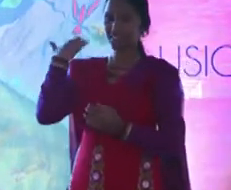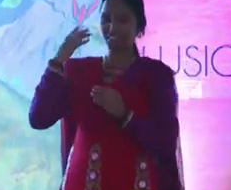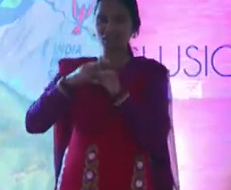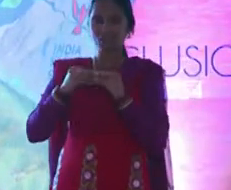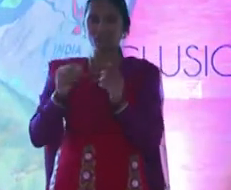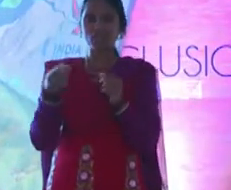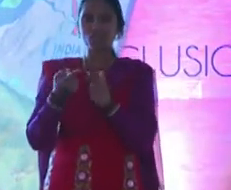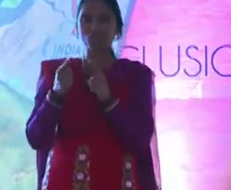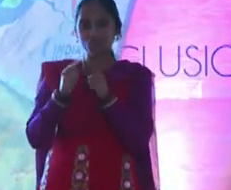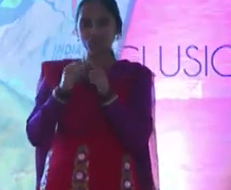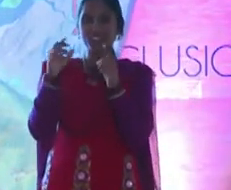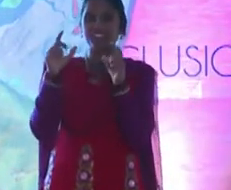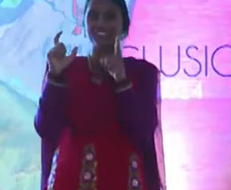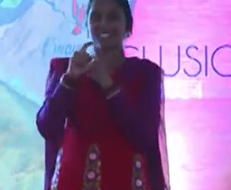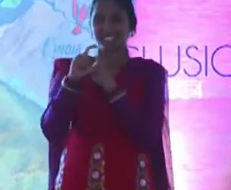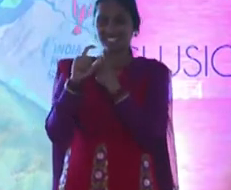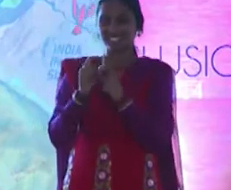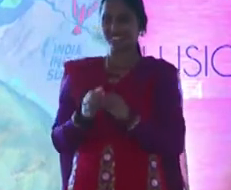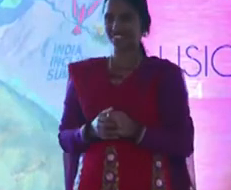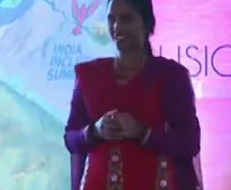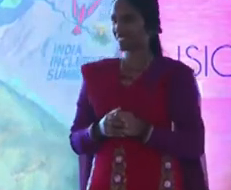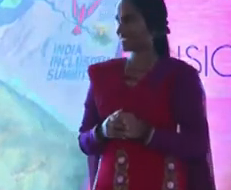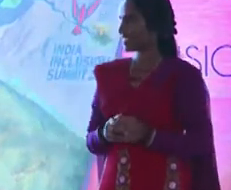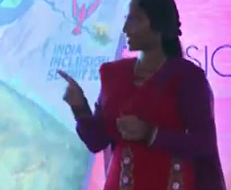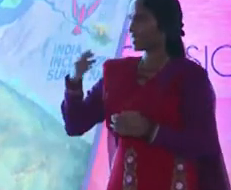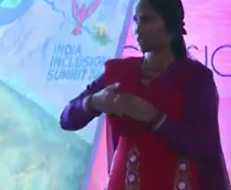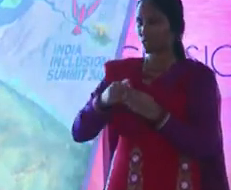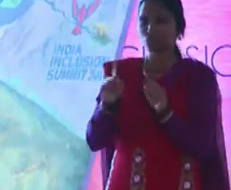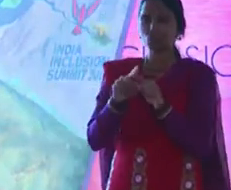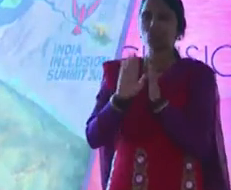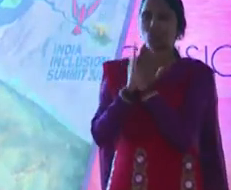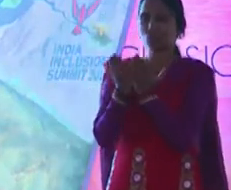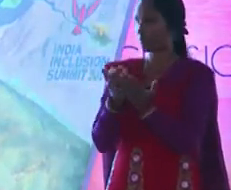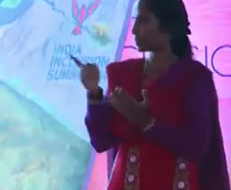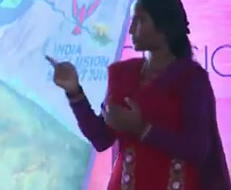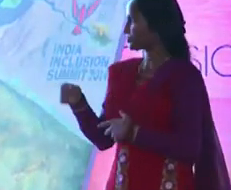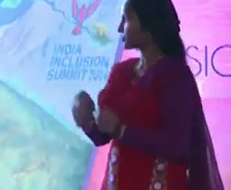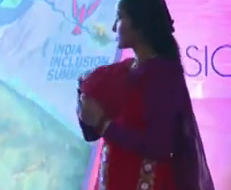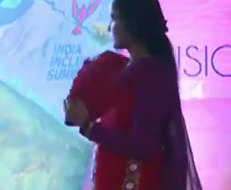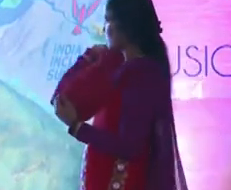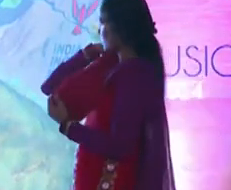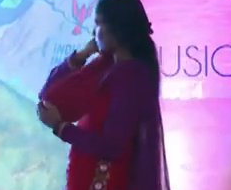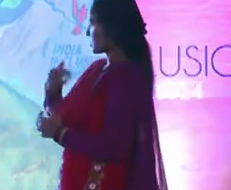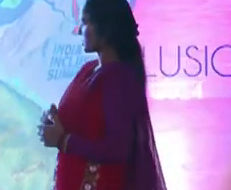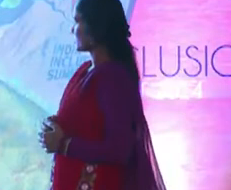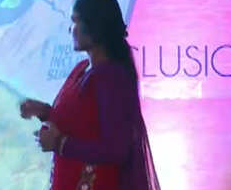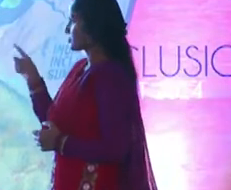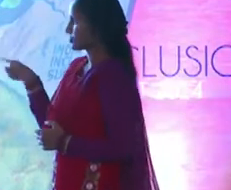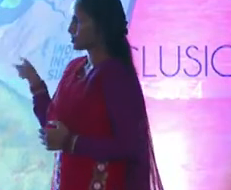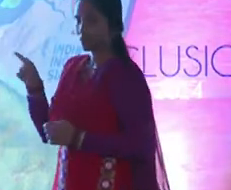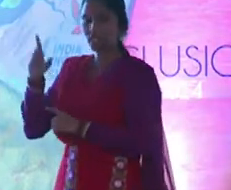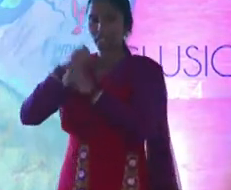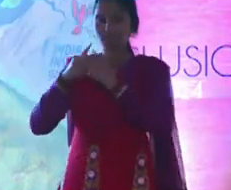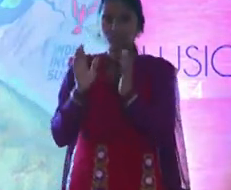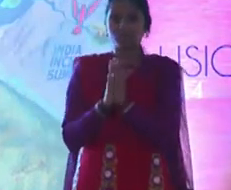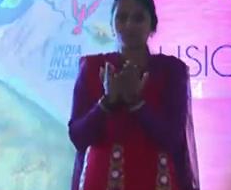to Delhi, and that will be my contribution to the book. Swavalamban is what we chose for the Department of Disability